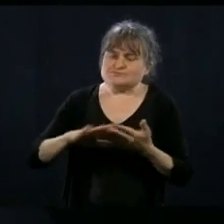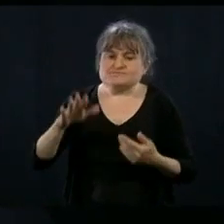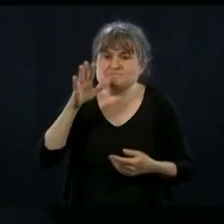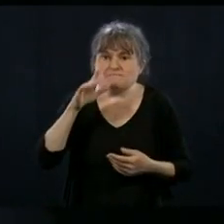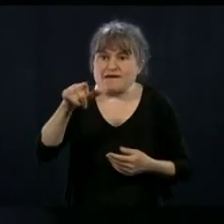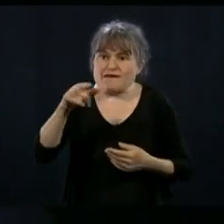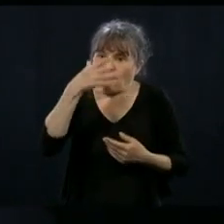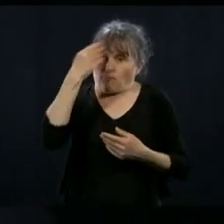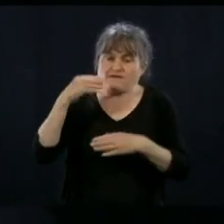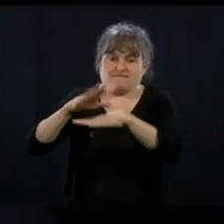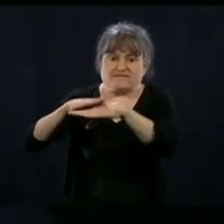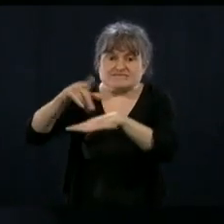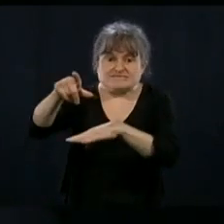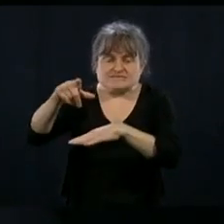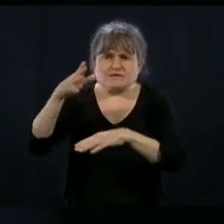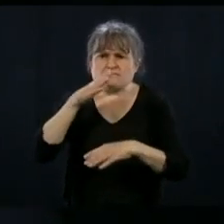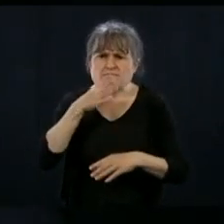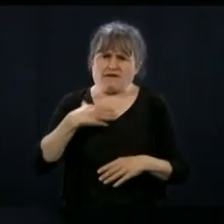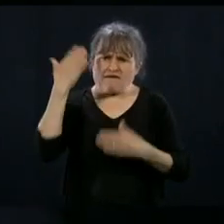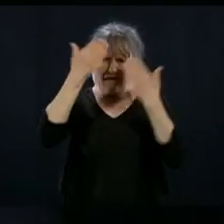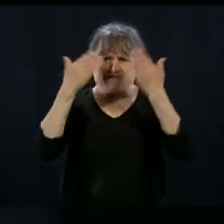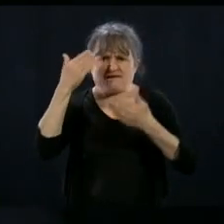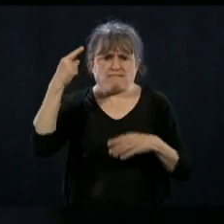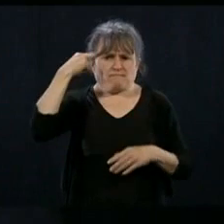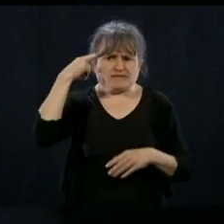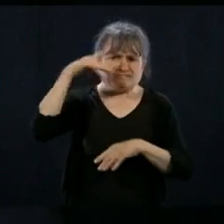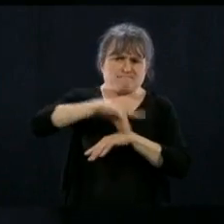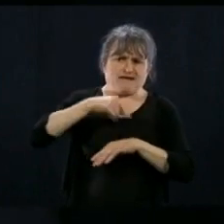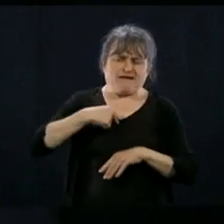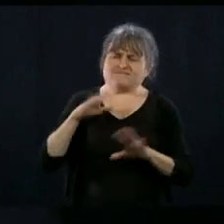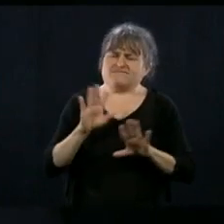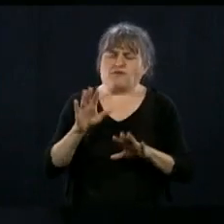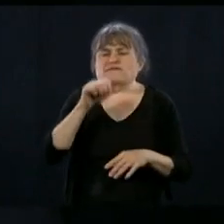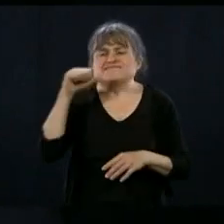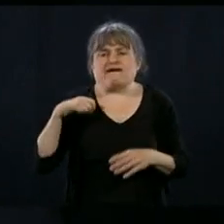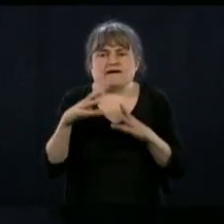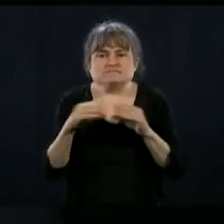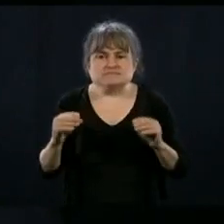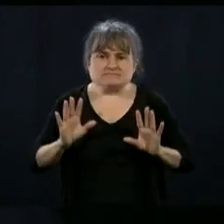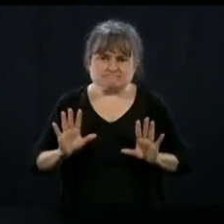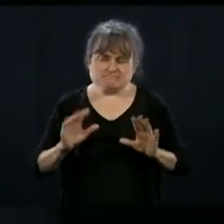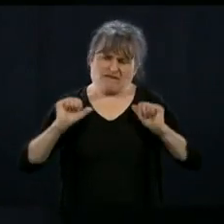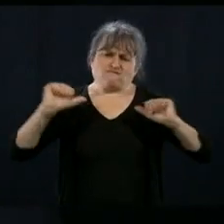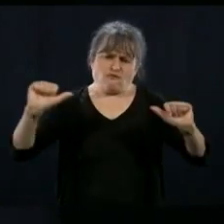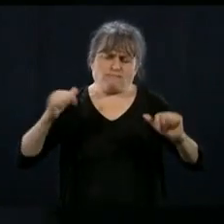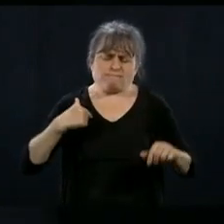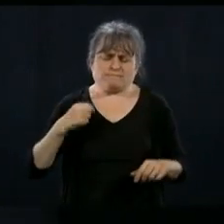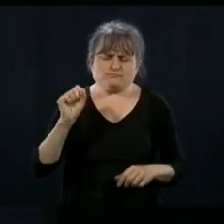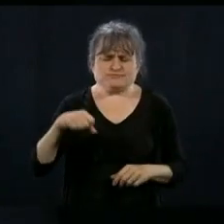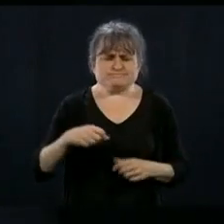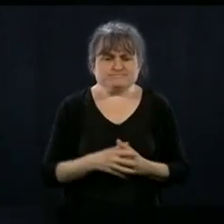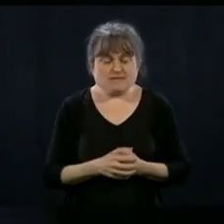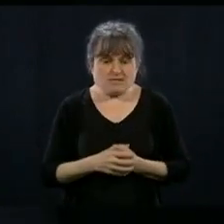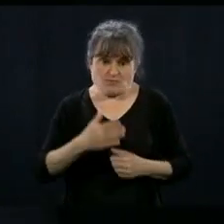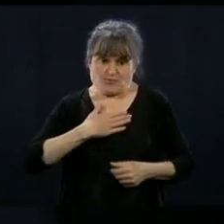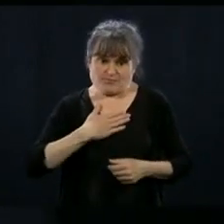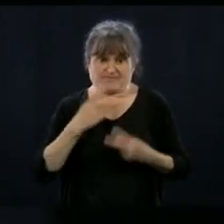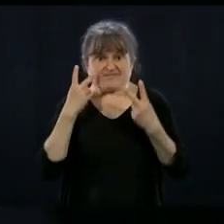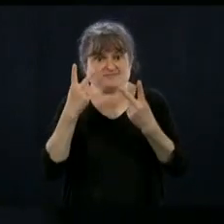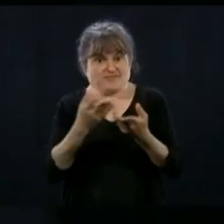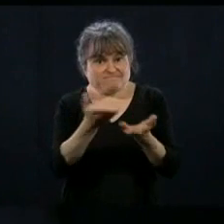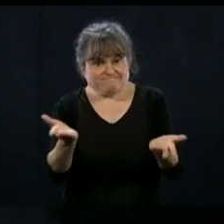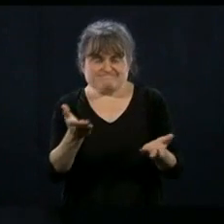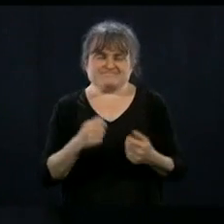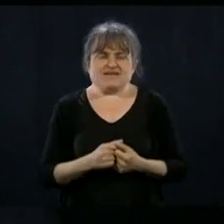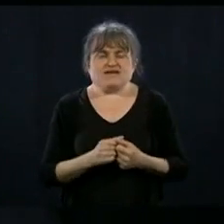had forgotten to tell her that I wouldn't be here yesterday, so she got very worried. I'm not sick. I'm in very good shape and happy to be